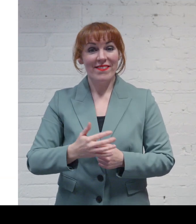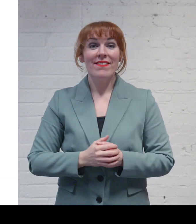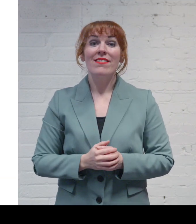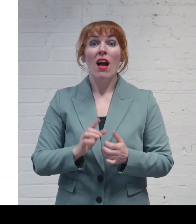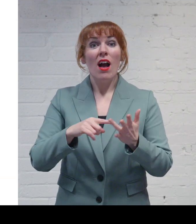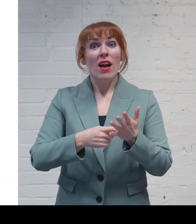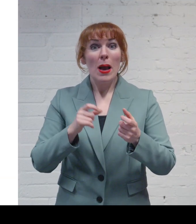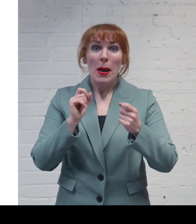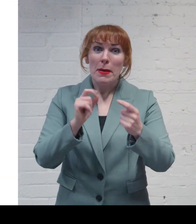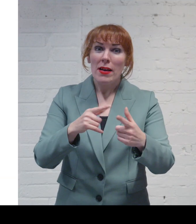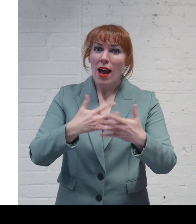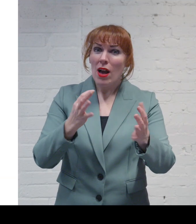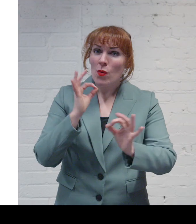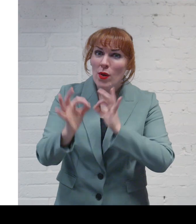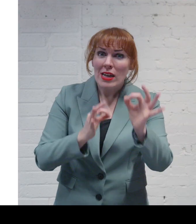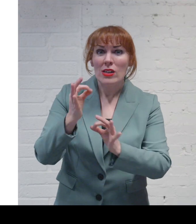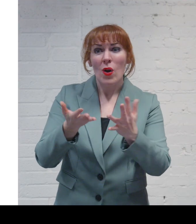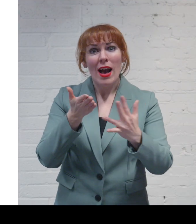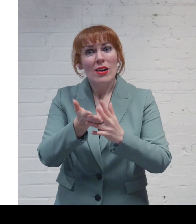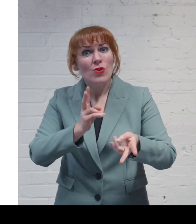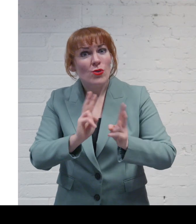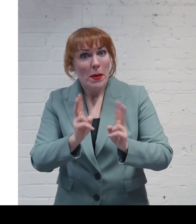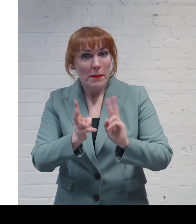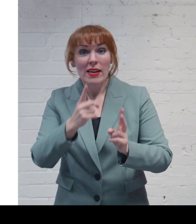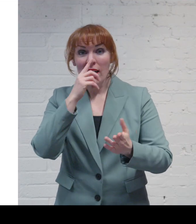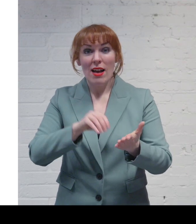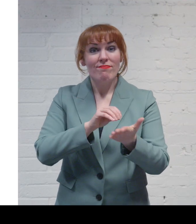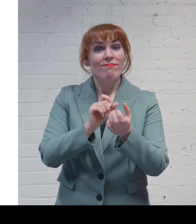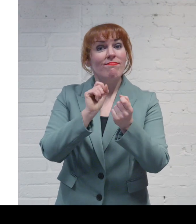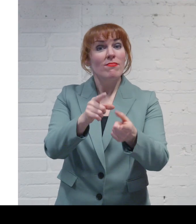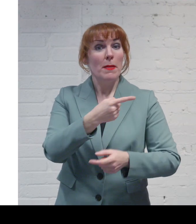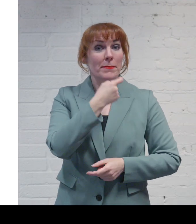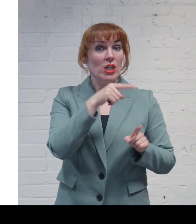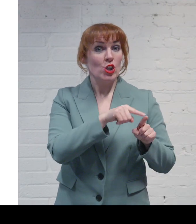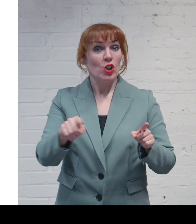And on non-show days, Monday to Sunday from 10 a.m. to 5 p.m.